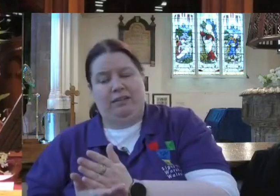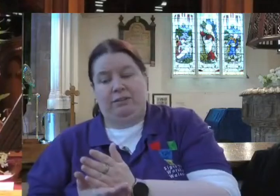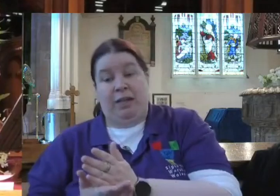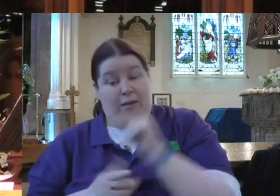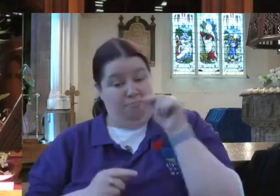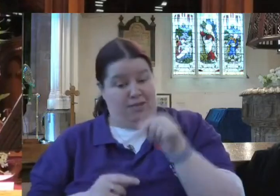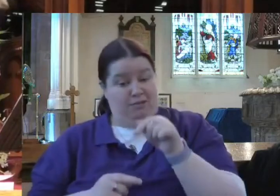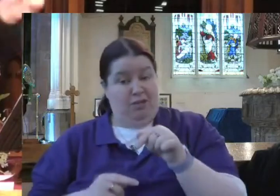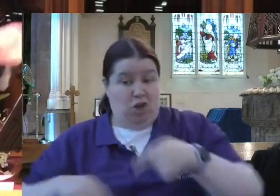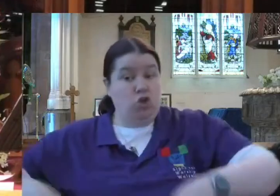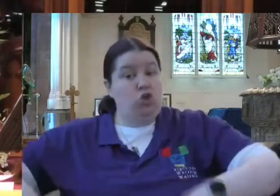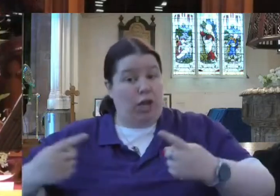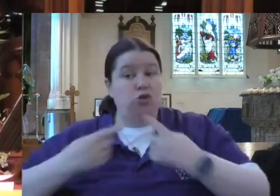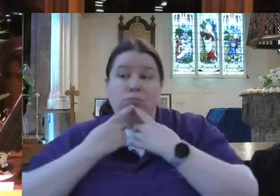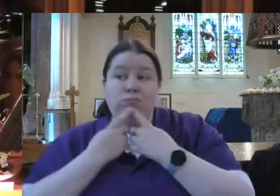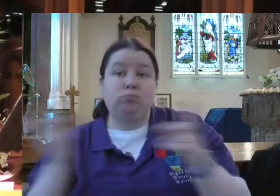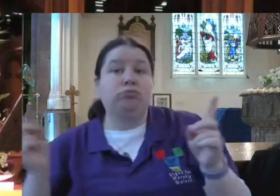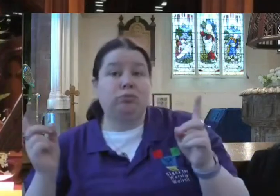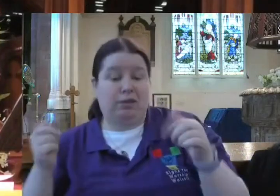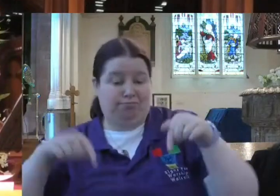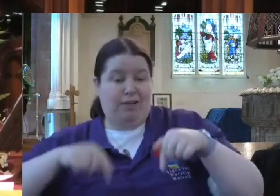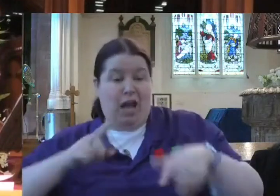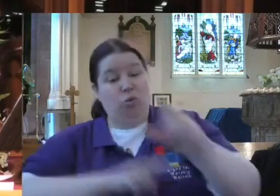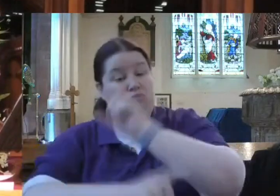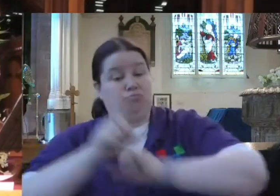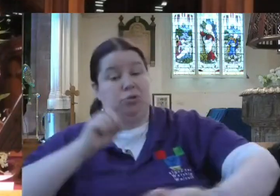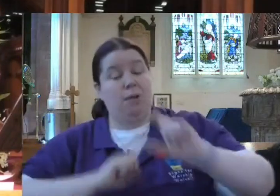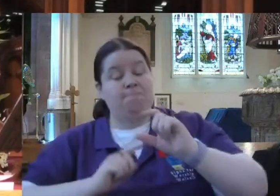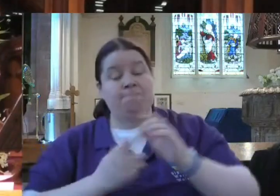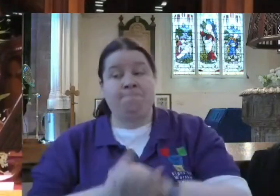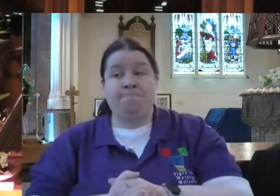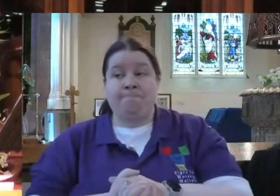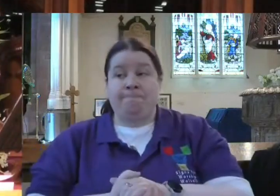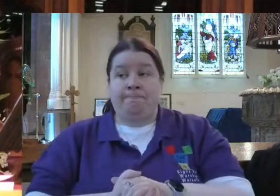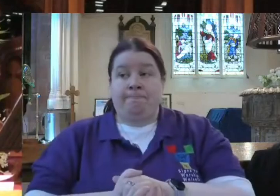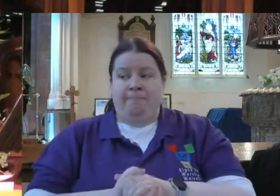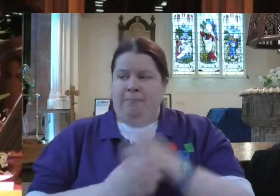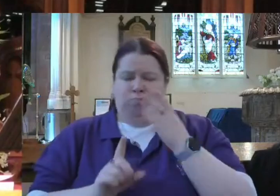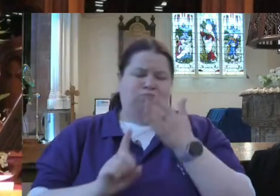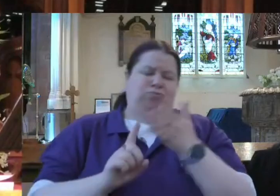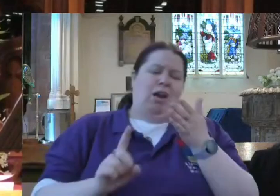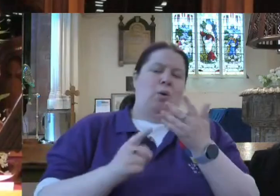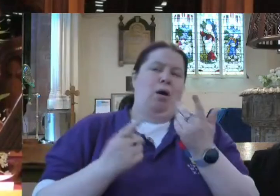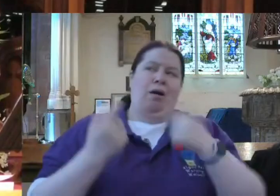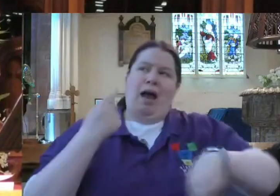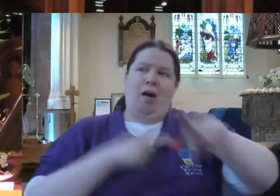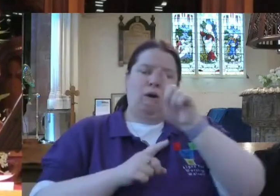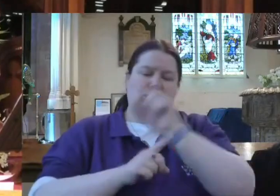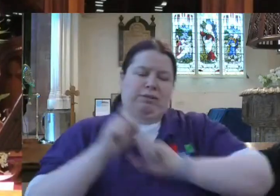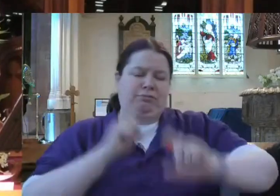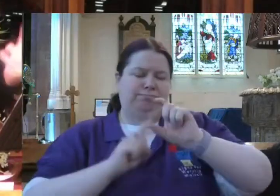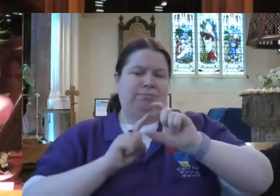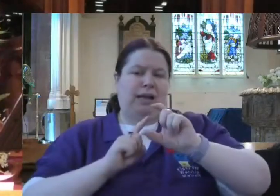our society and for any society to ever hear. Have you noticed how our society is obsessed